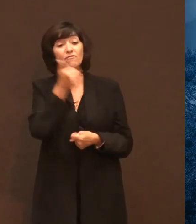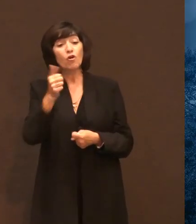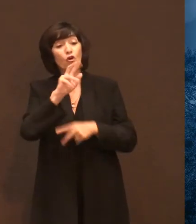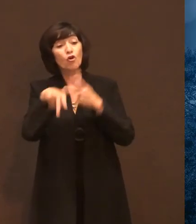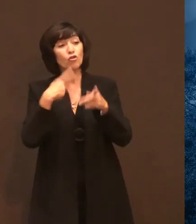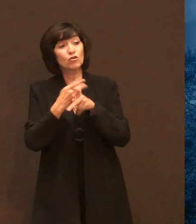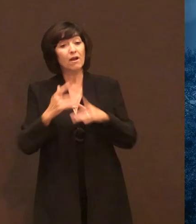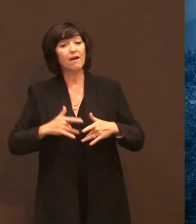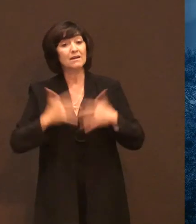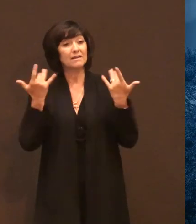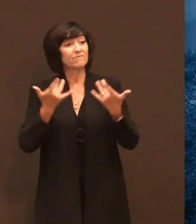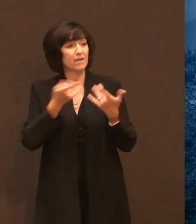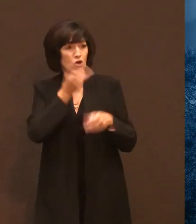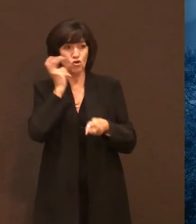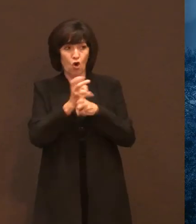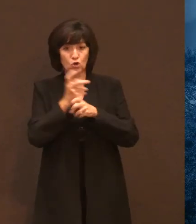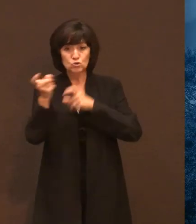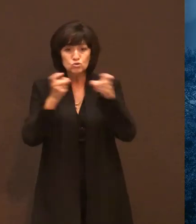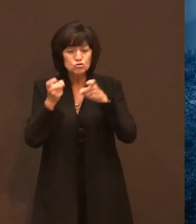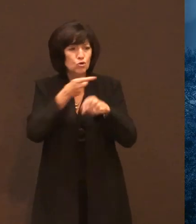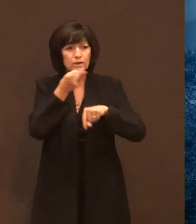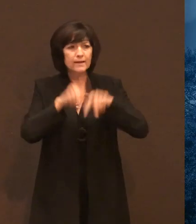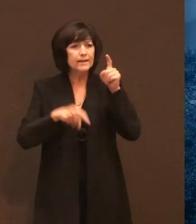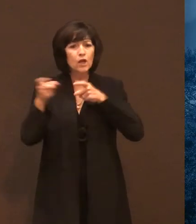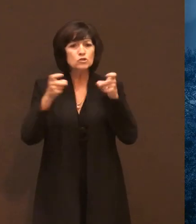can't control who comes in, how many come in,